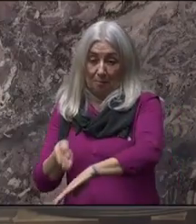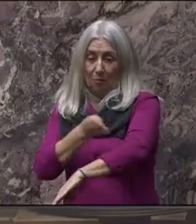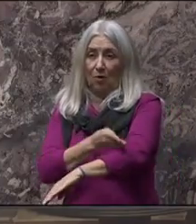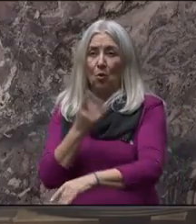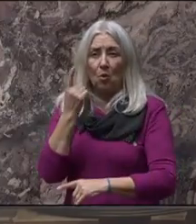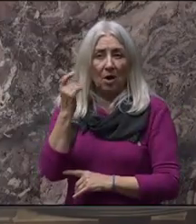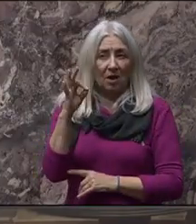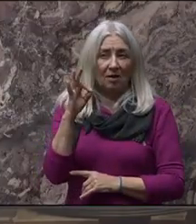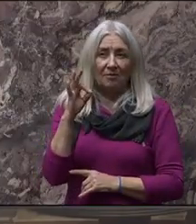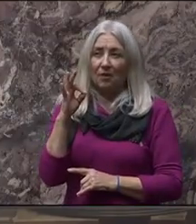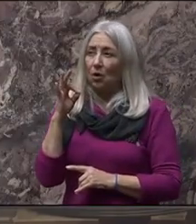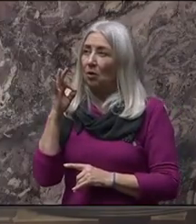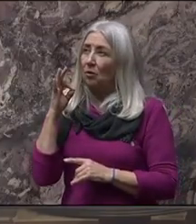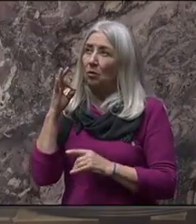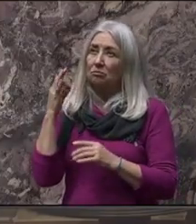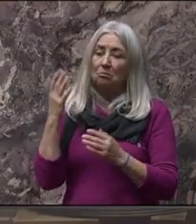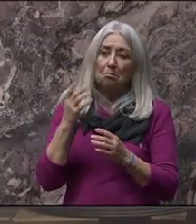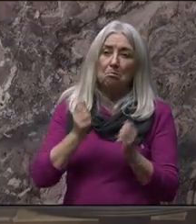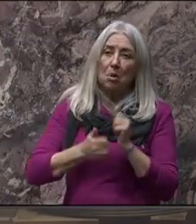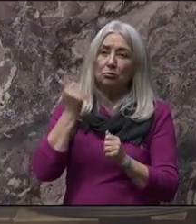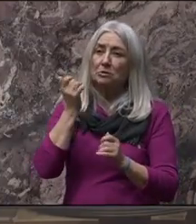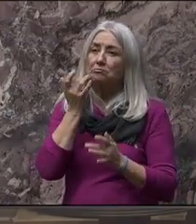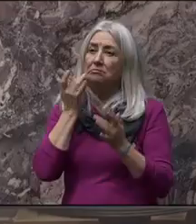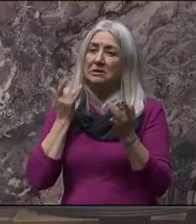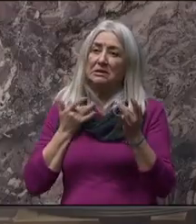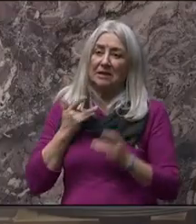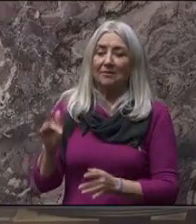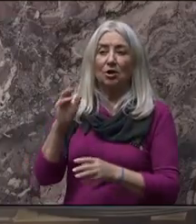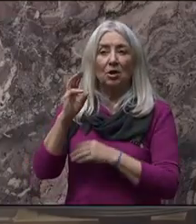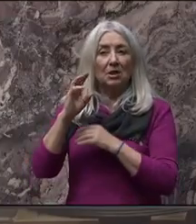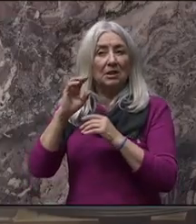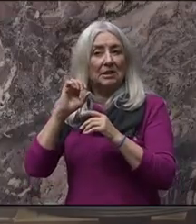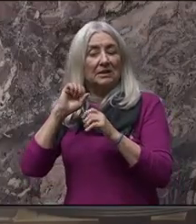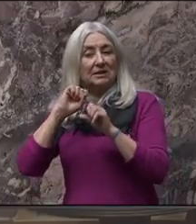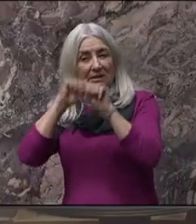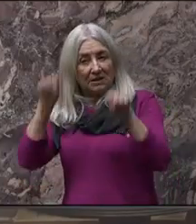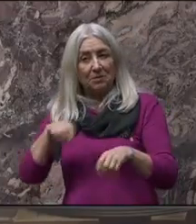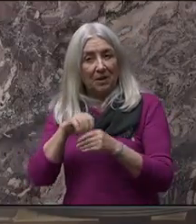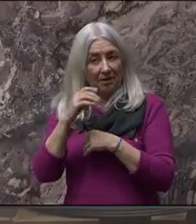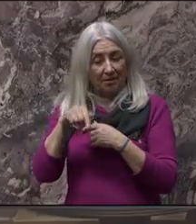park systems in the world. We can discover